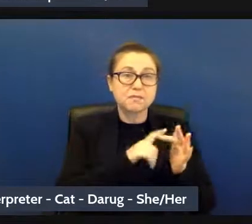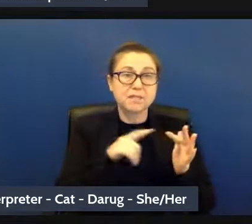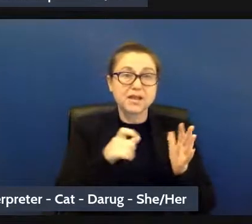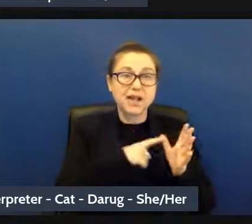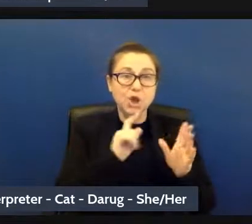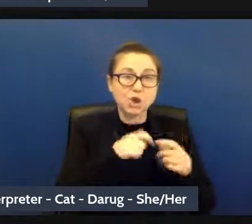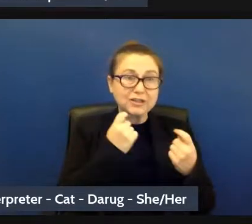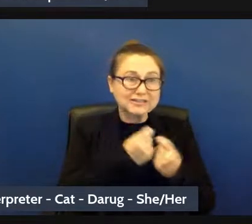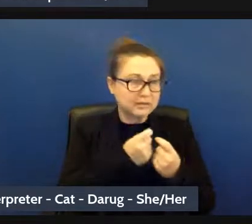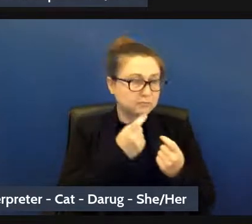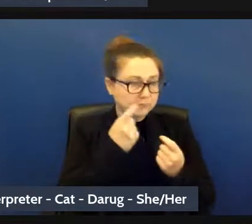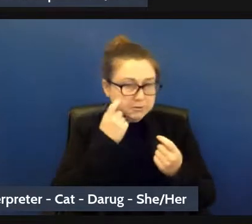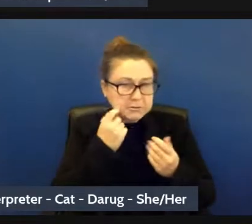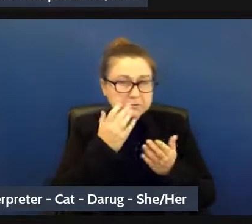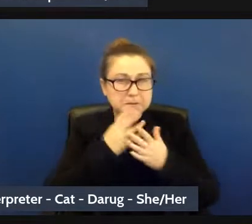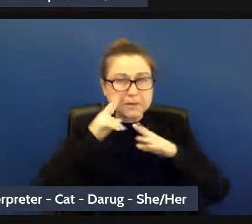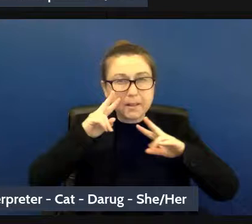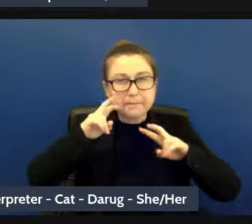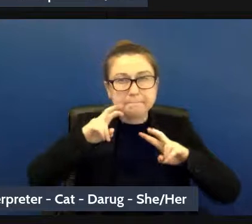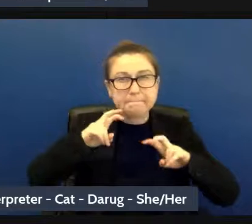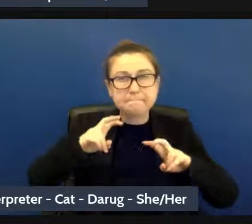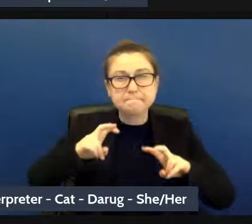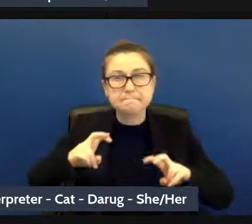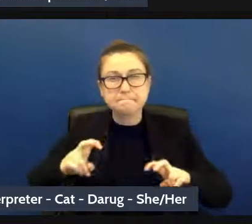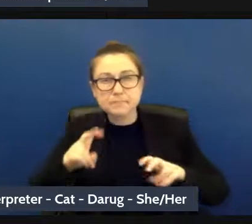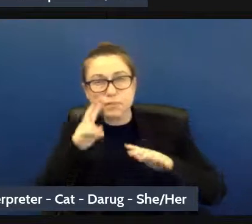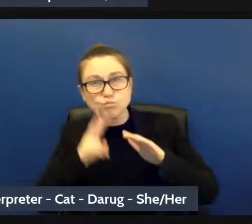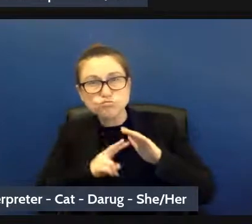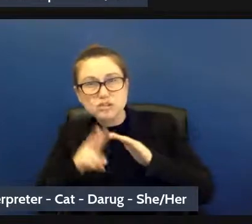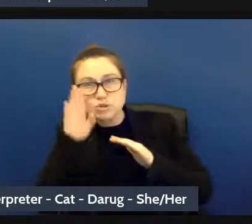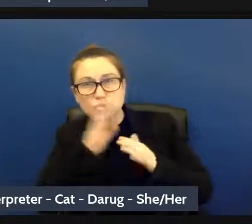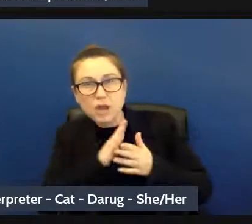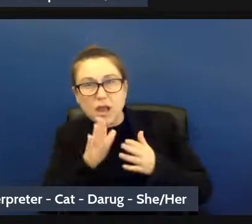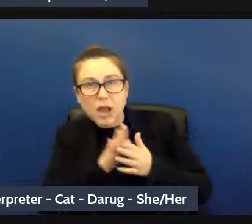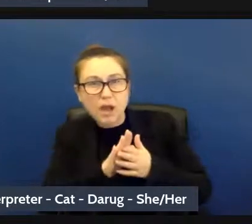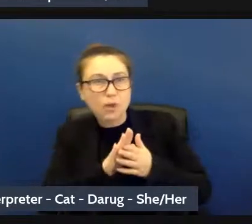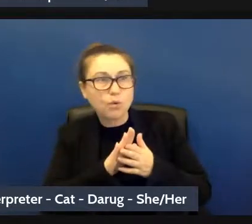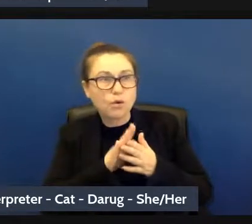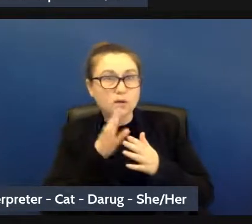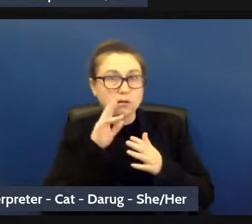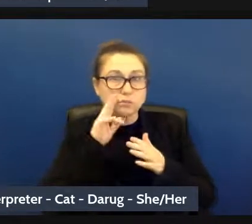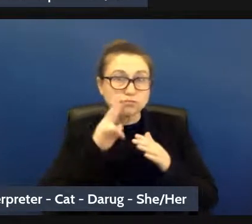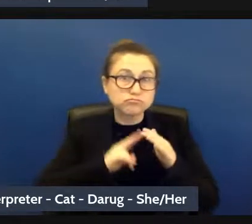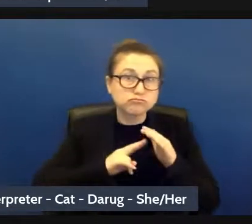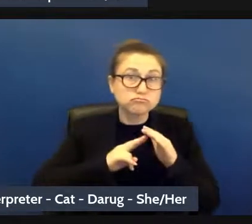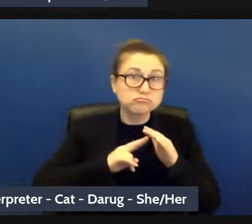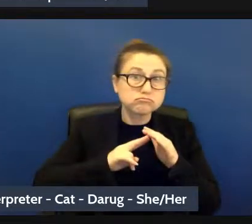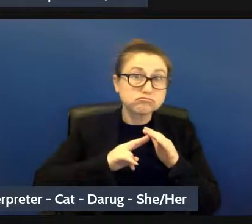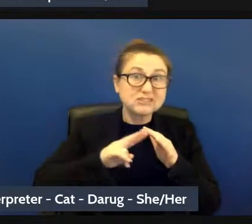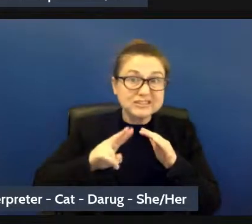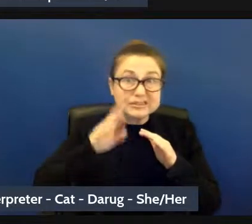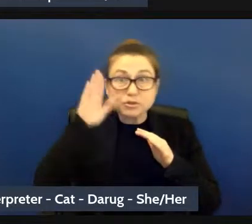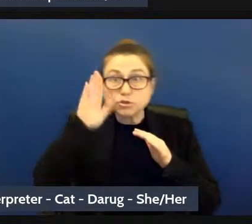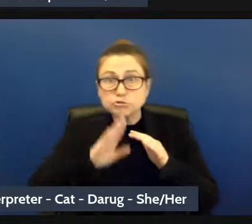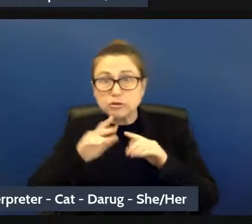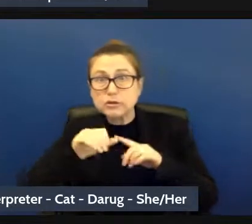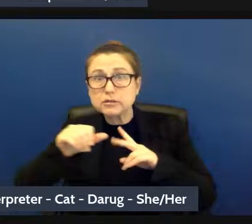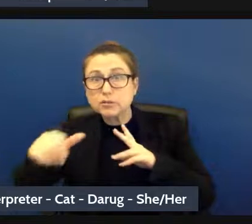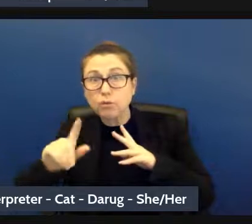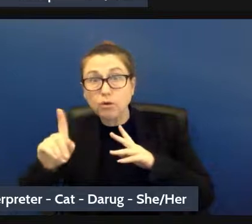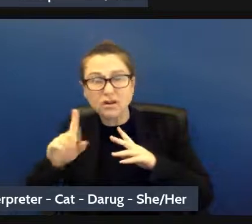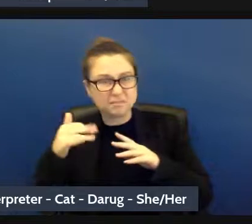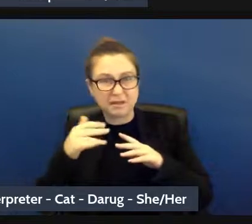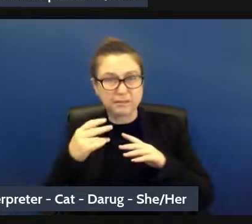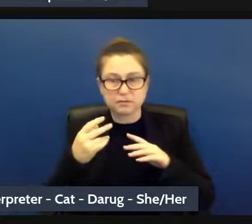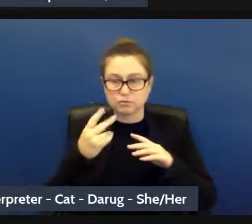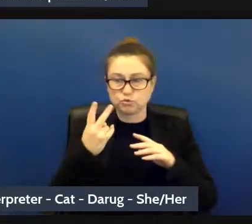also really trying to get to the bottom of how can you predict how someone's going to go. Because a stroke on a CT scan that might look the same as a